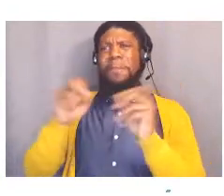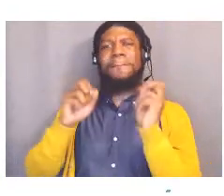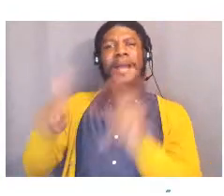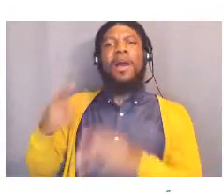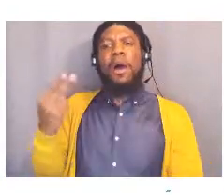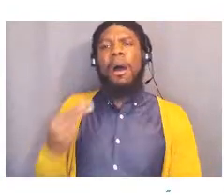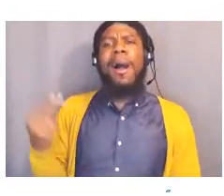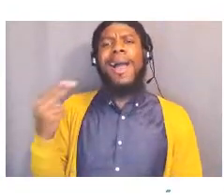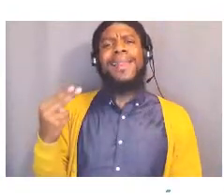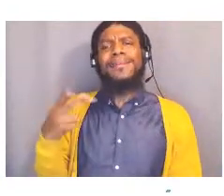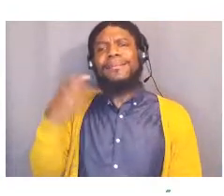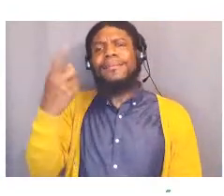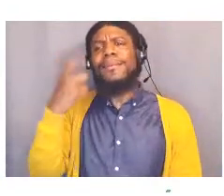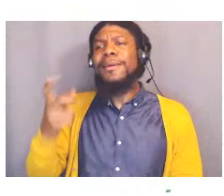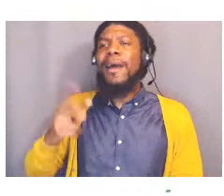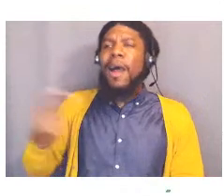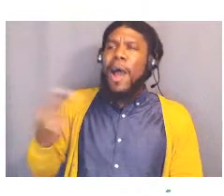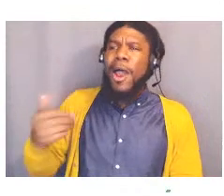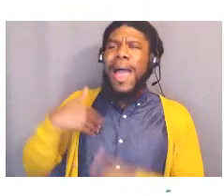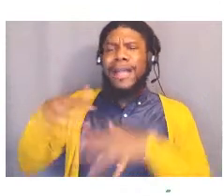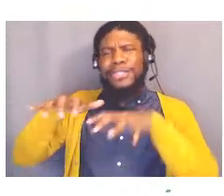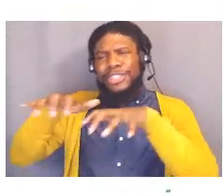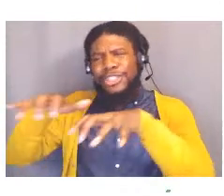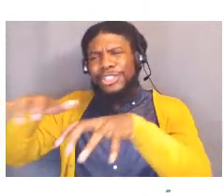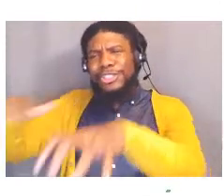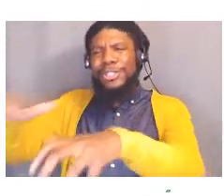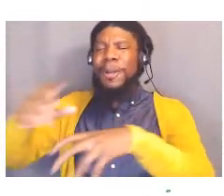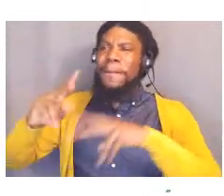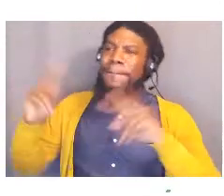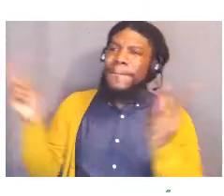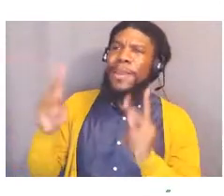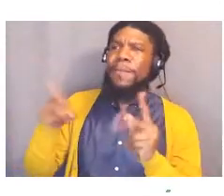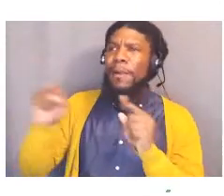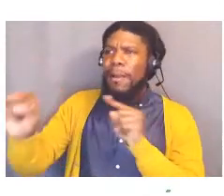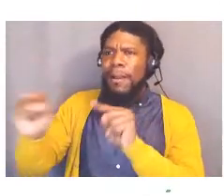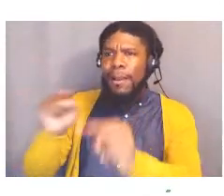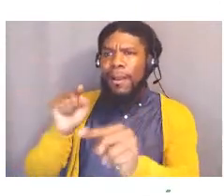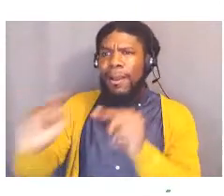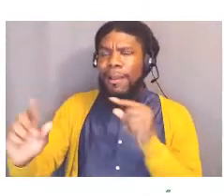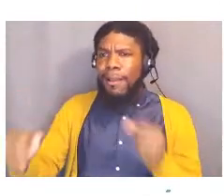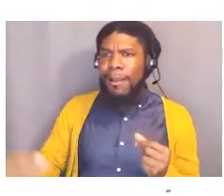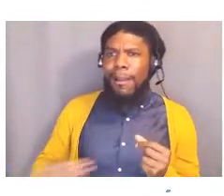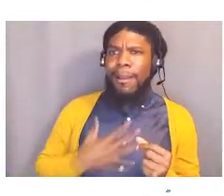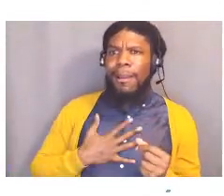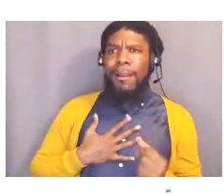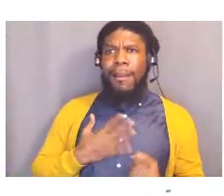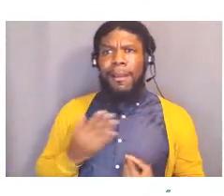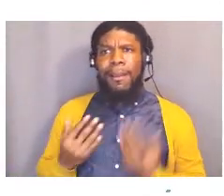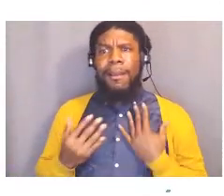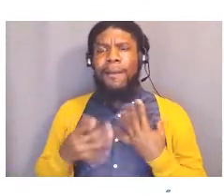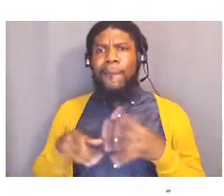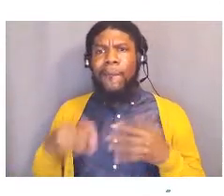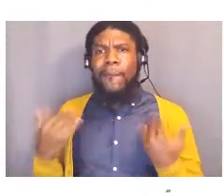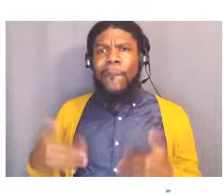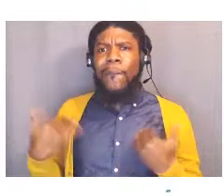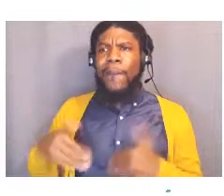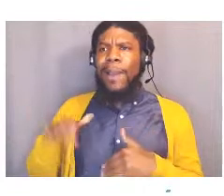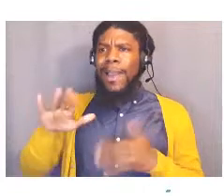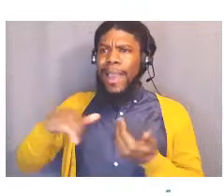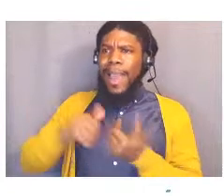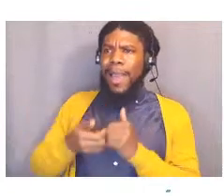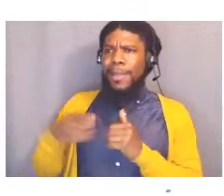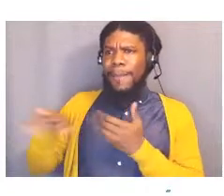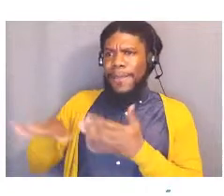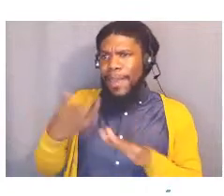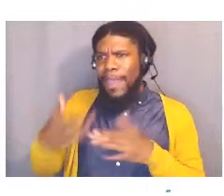was where the people was. I mean, they inspired me. I just loved their mannerisms, the way they walked,